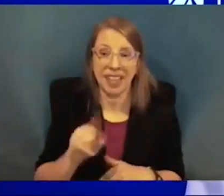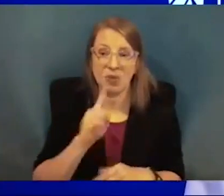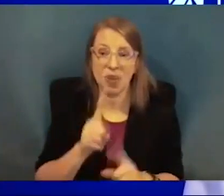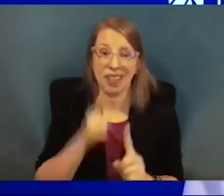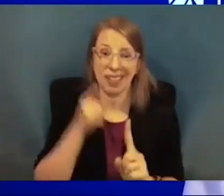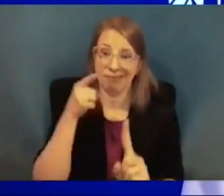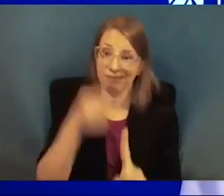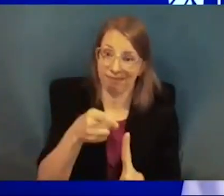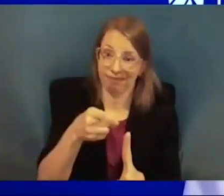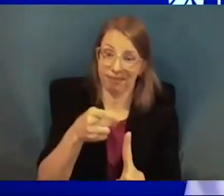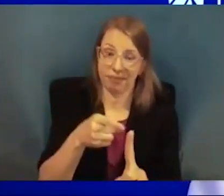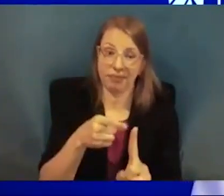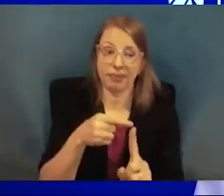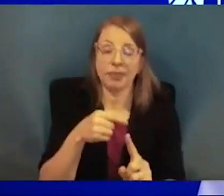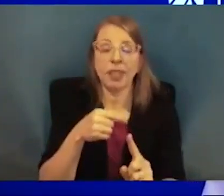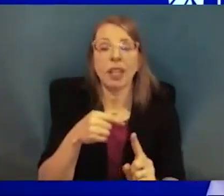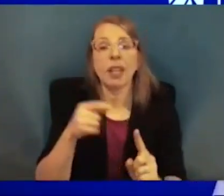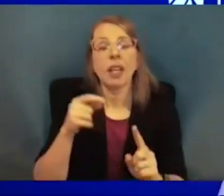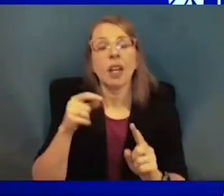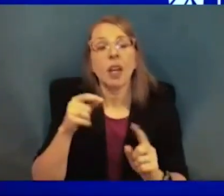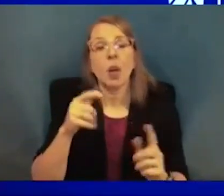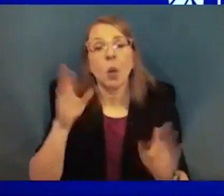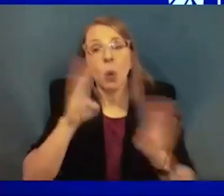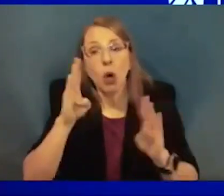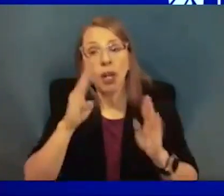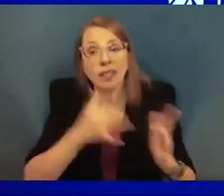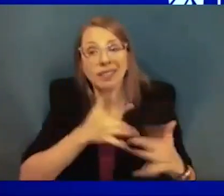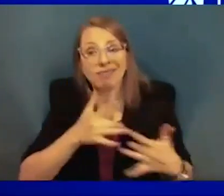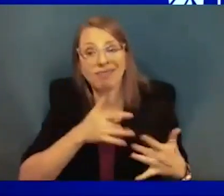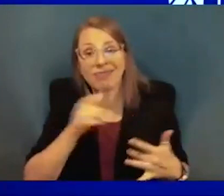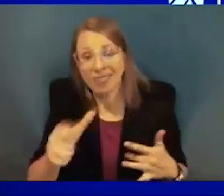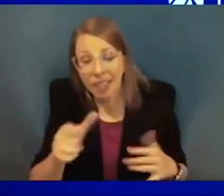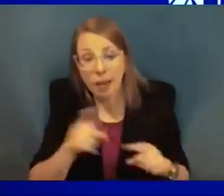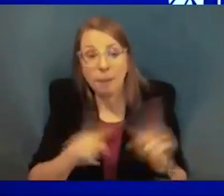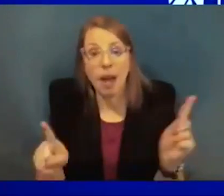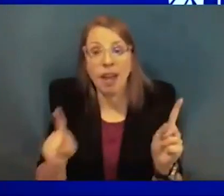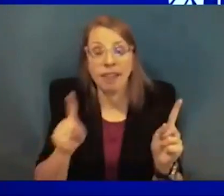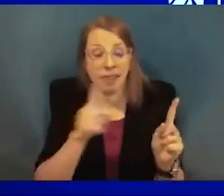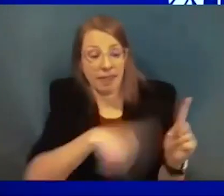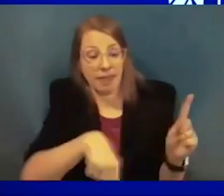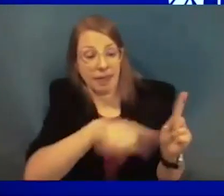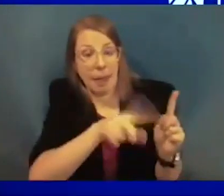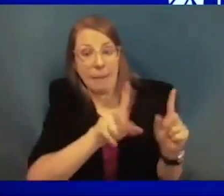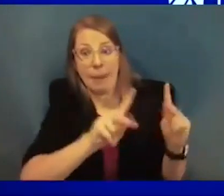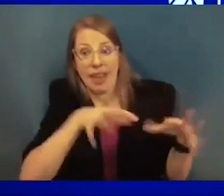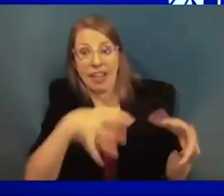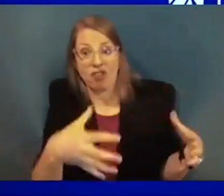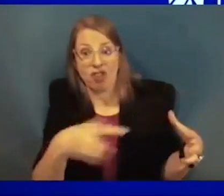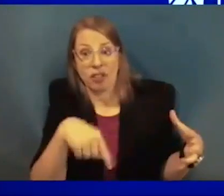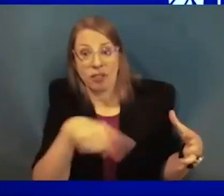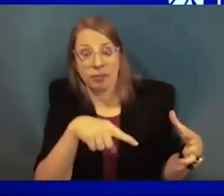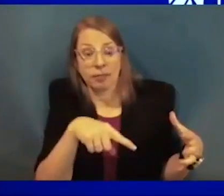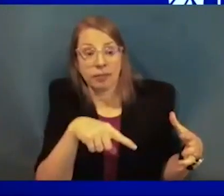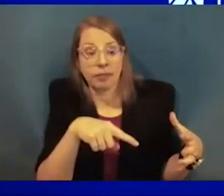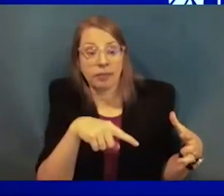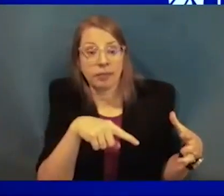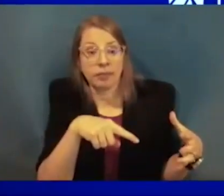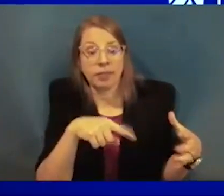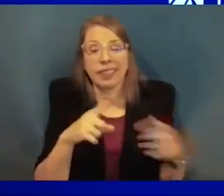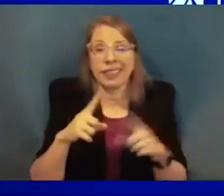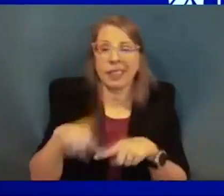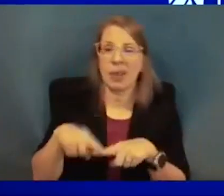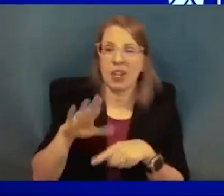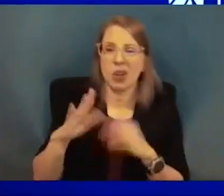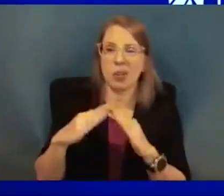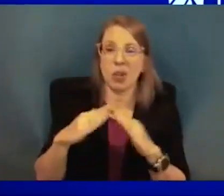worried or concerned. What I would be more concerned about is that segment of the population, and sometimes, depending on what community you're in, that large